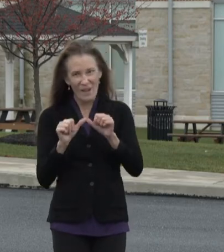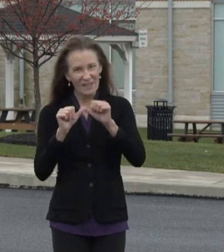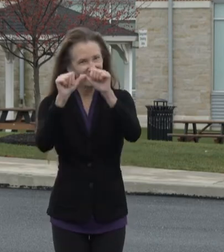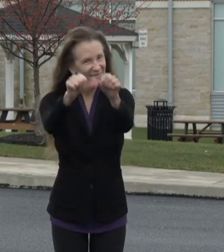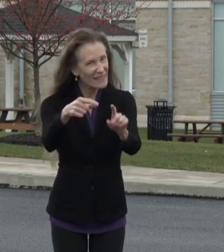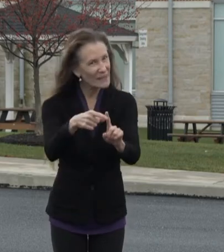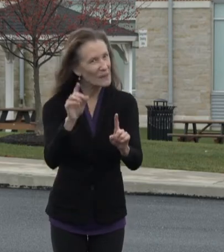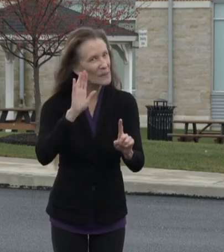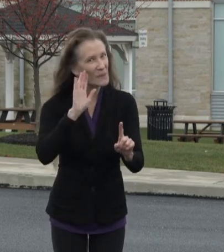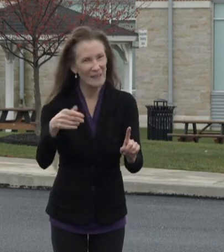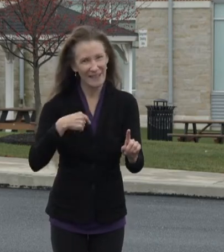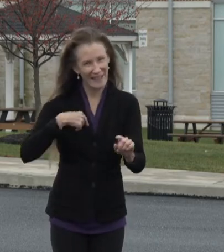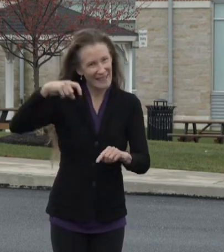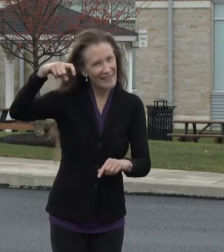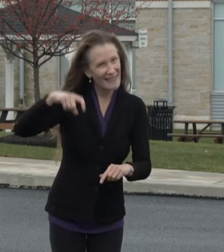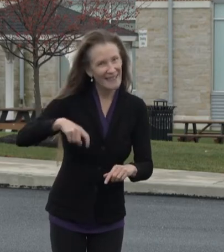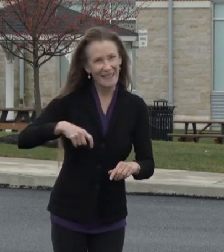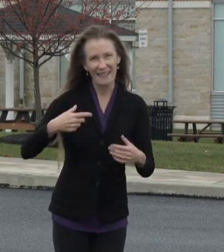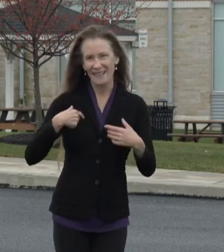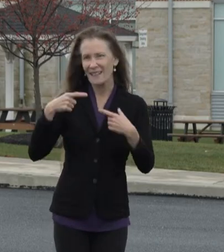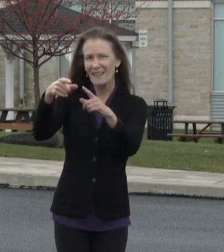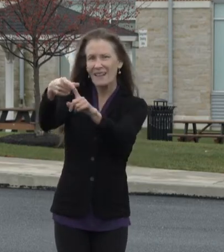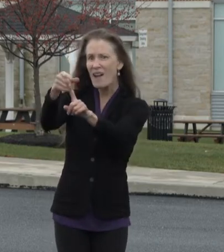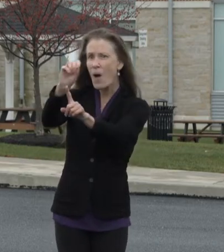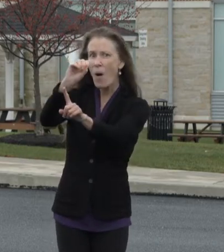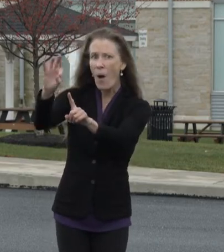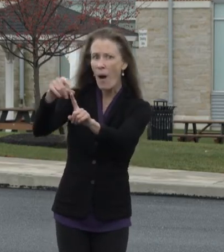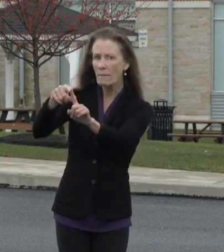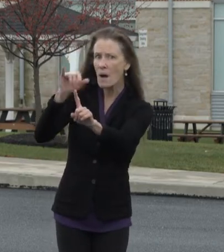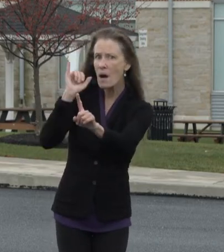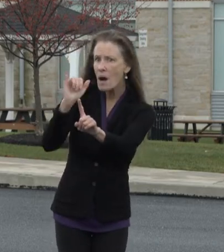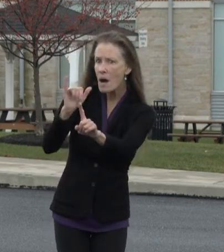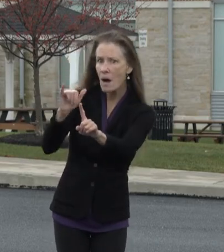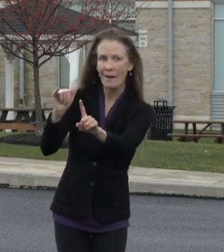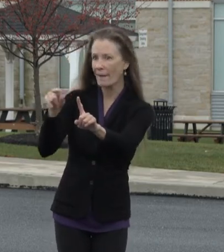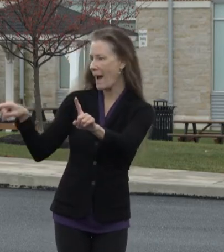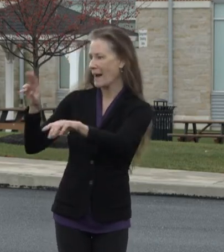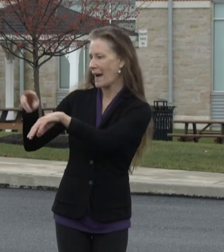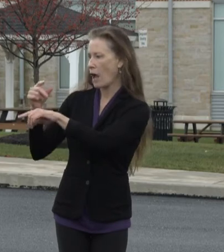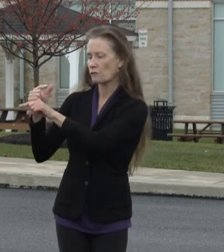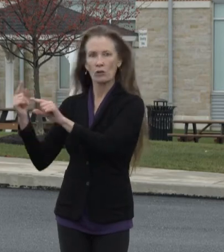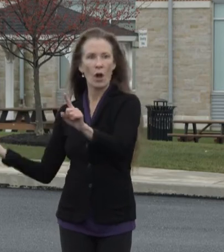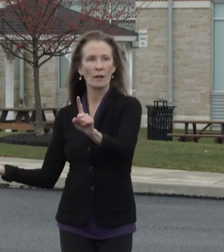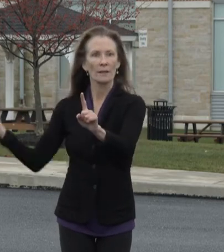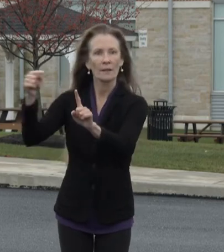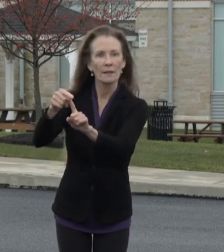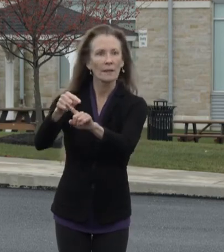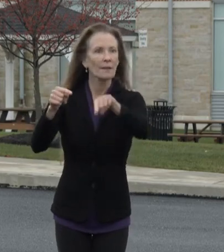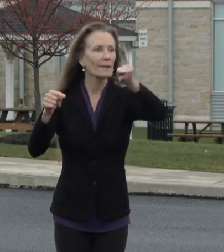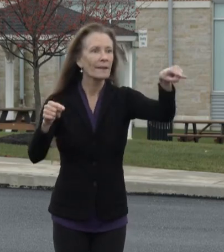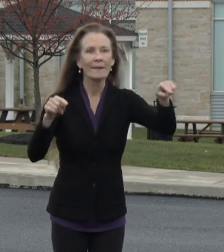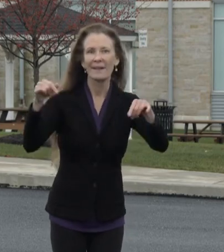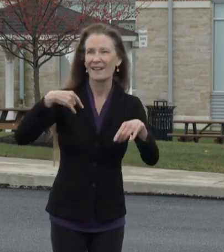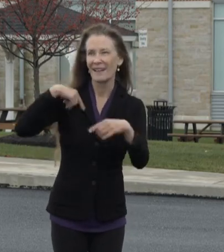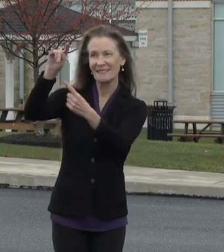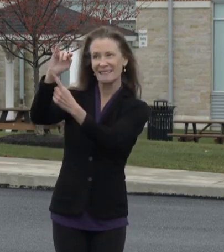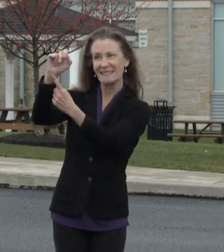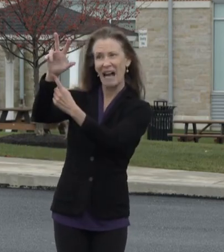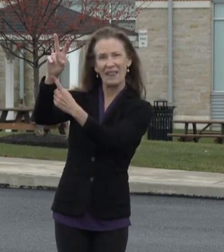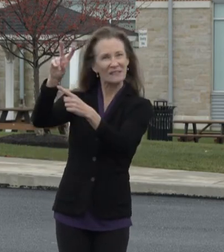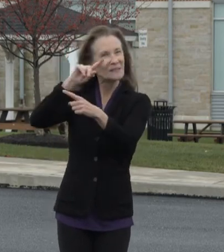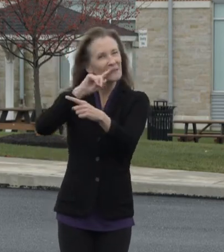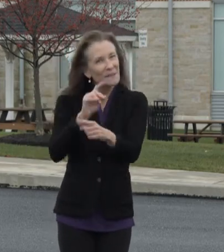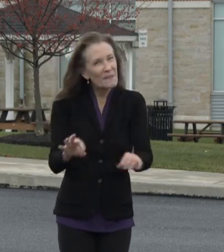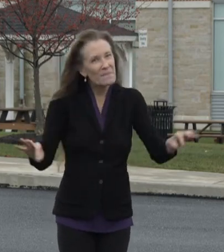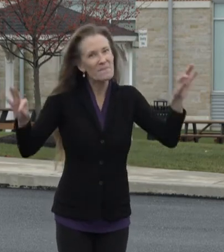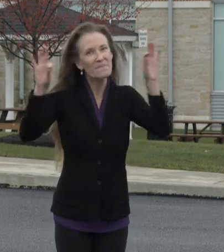employers know that we're going to be out, and for us to be on the Title 32 orders then gives us different